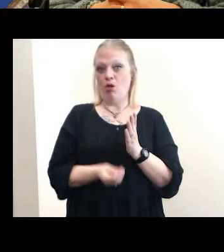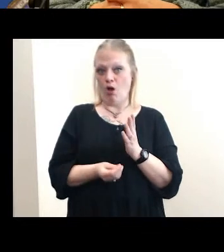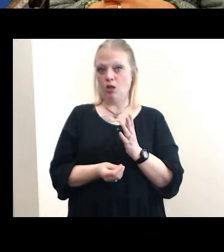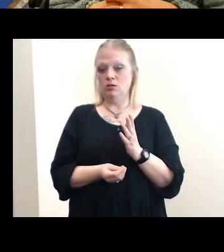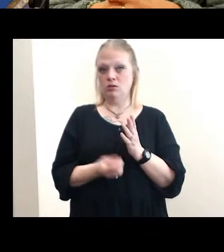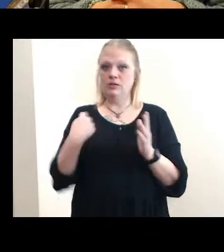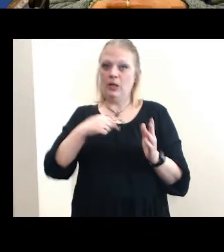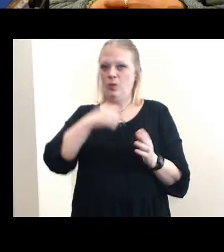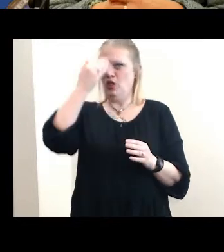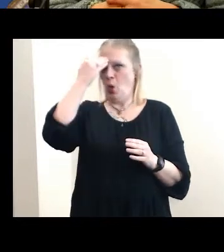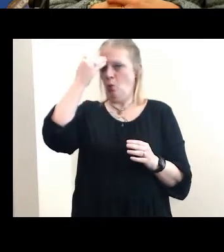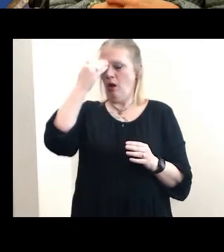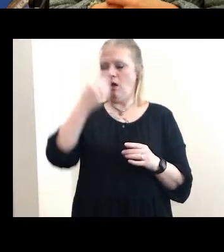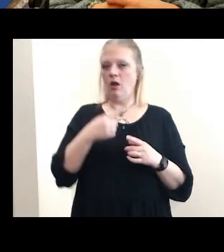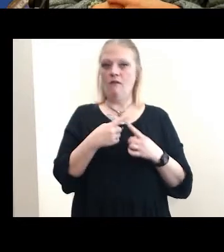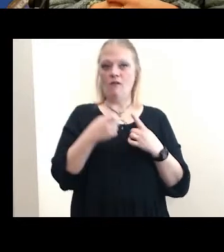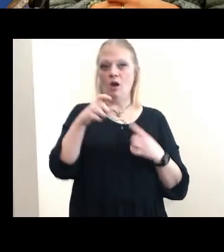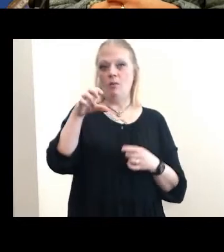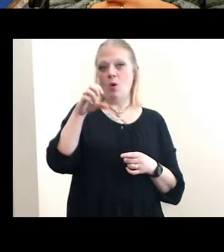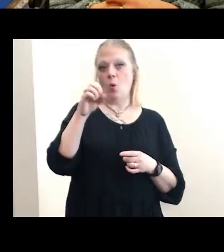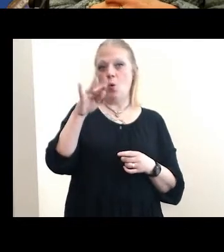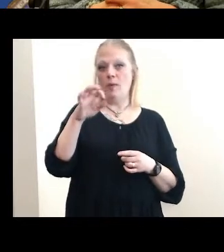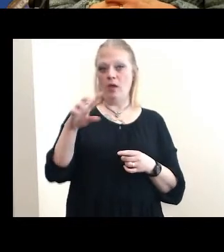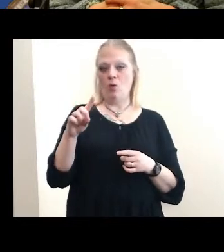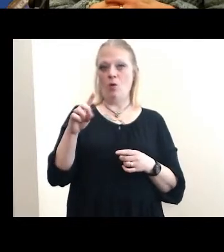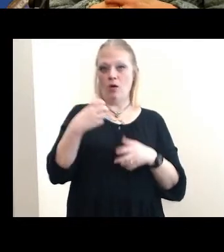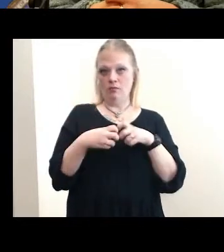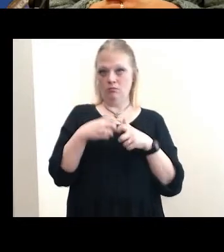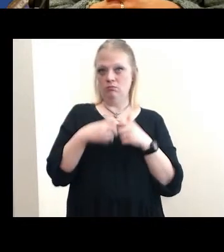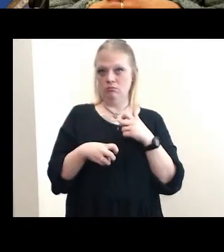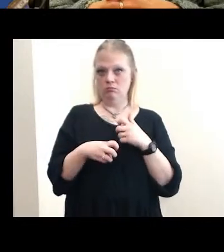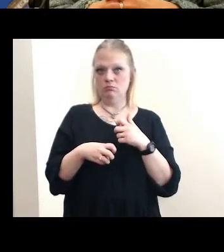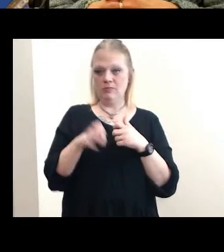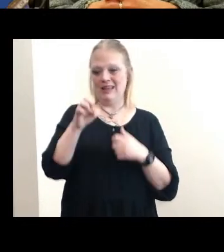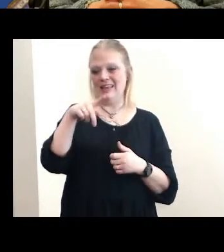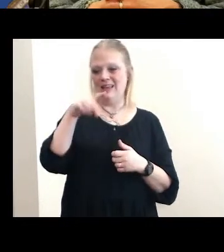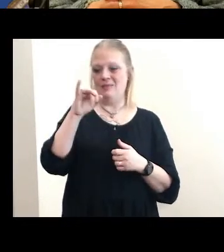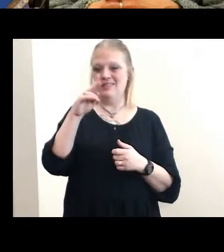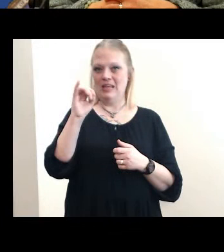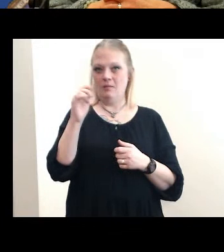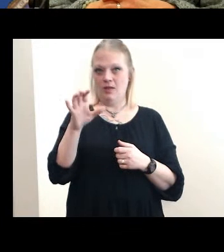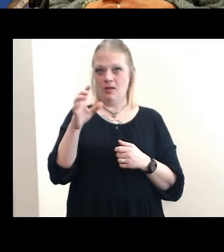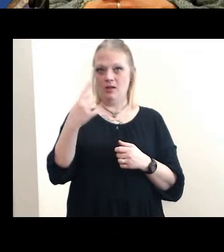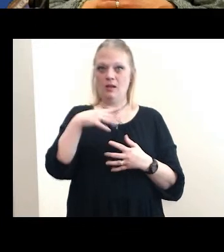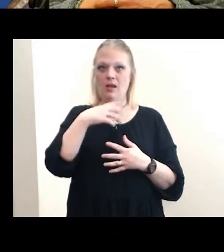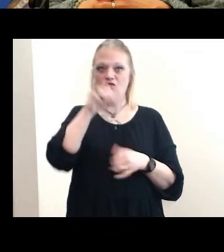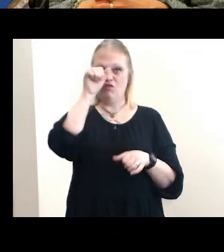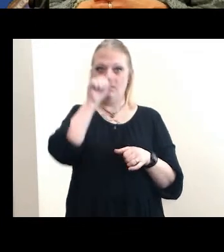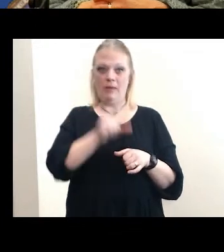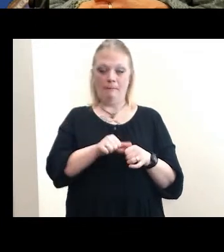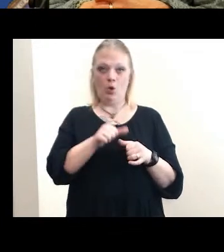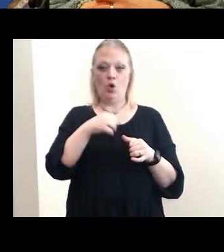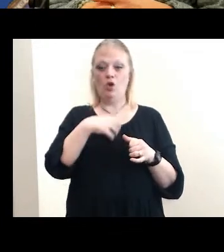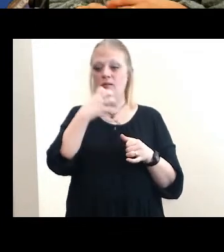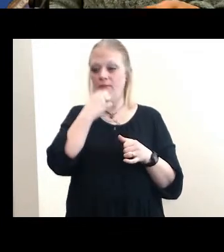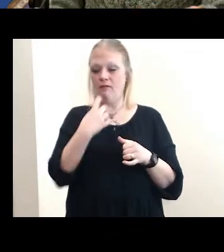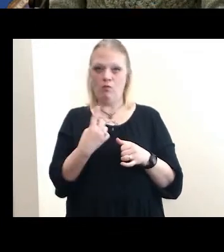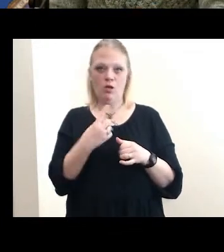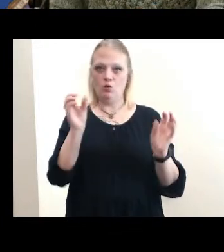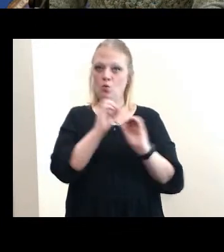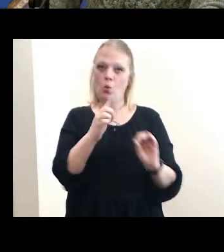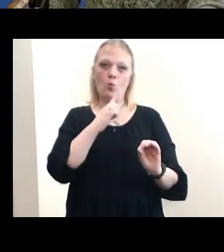we're aware of from the opioid epidemic and remember our loved ones. Remember, no one is